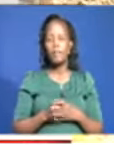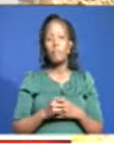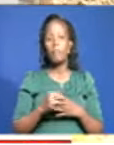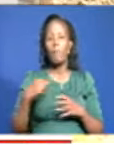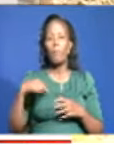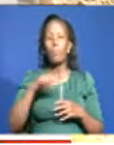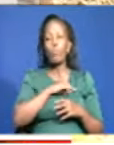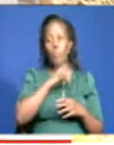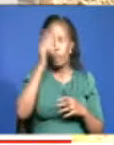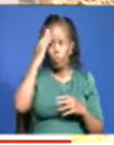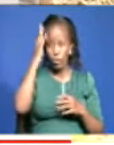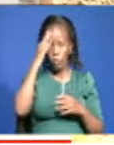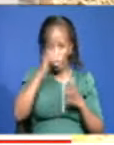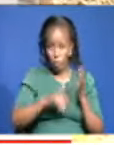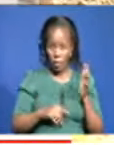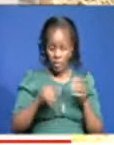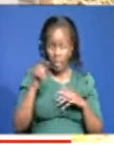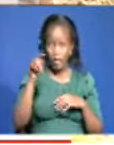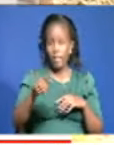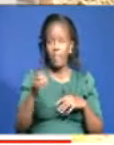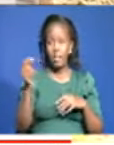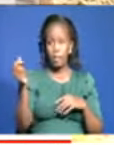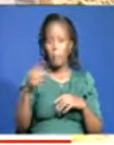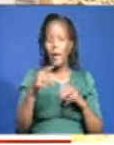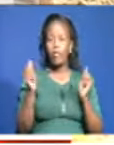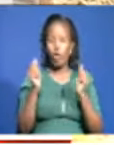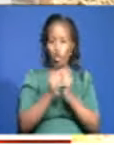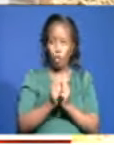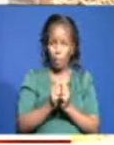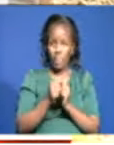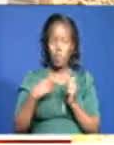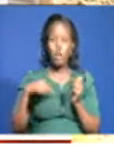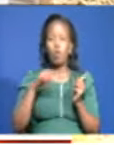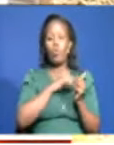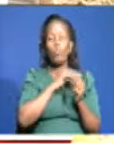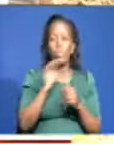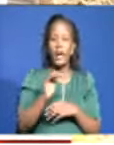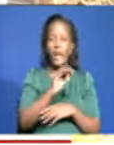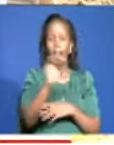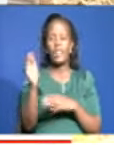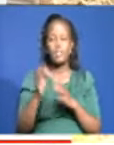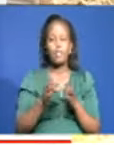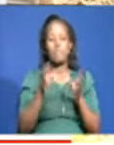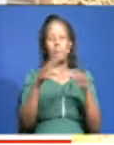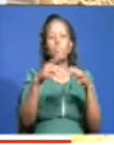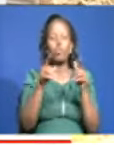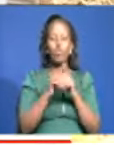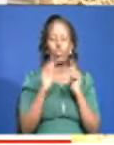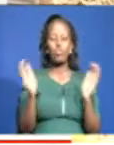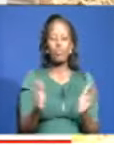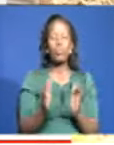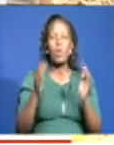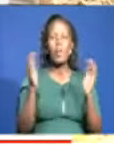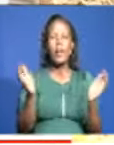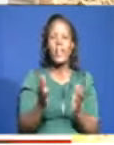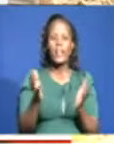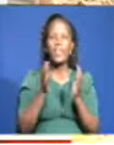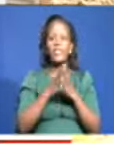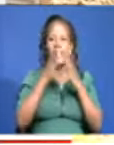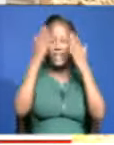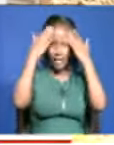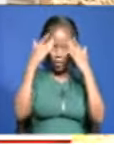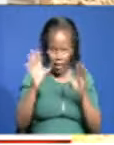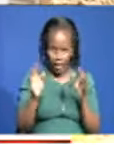during this month we are connecting communities and creating hope and talking about early detection